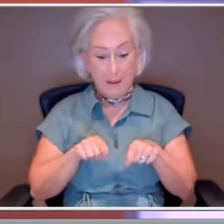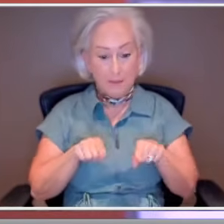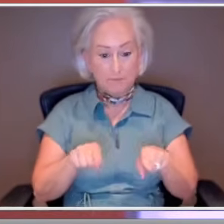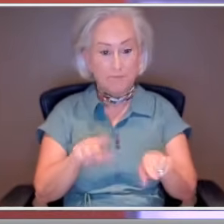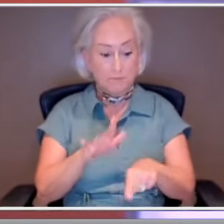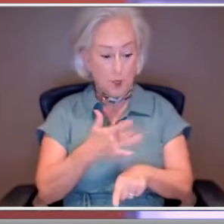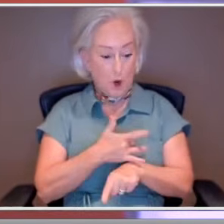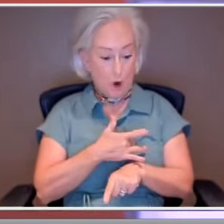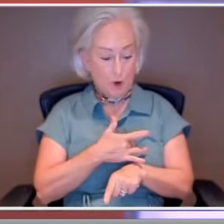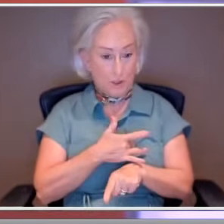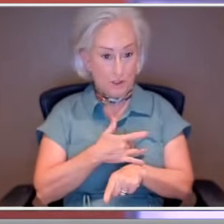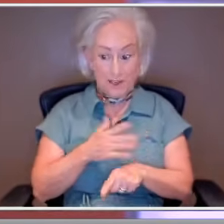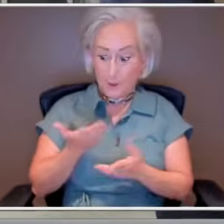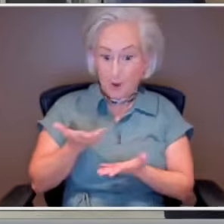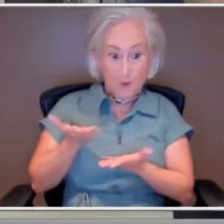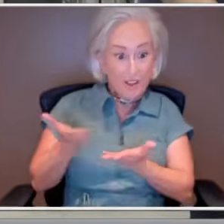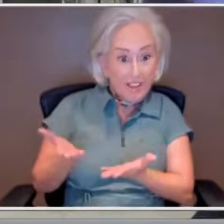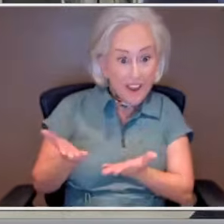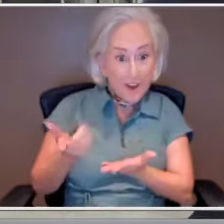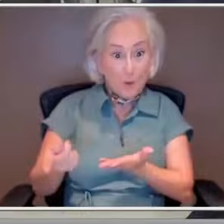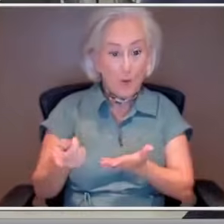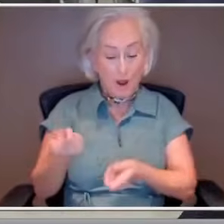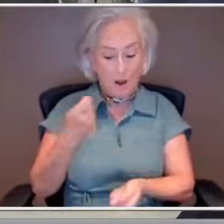heart valve replacement.